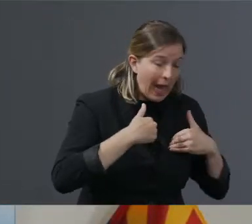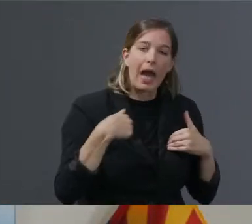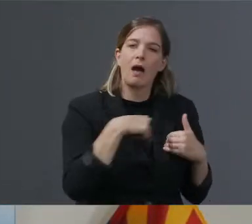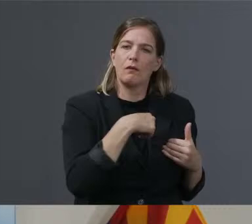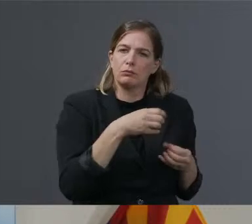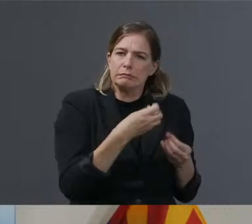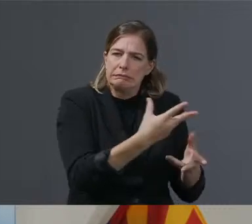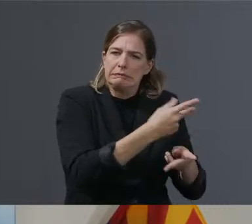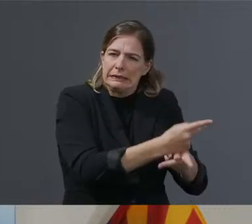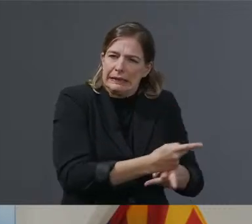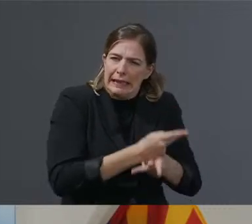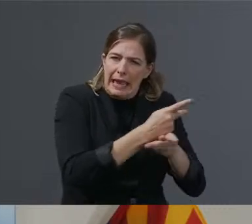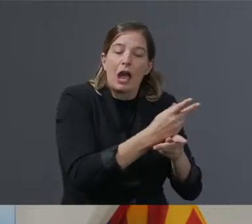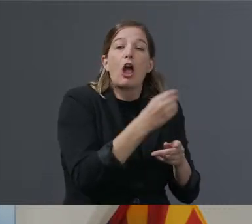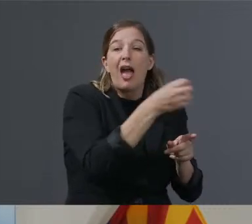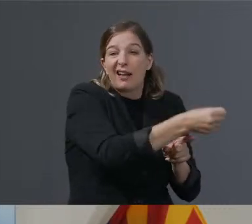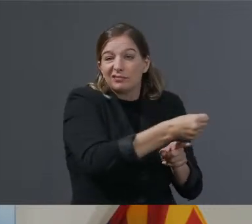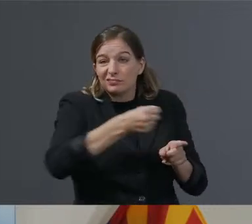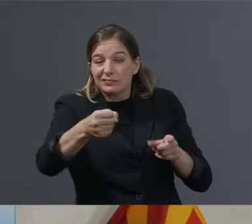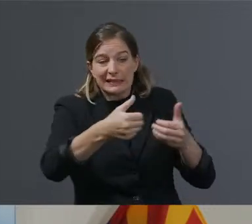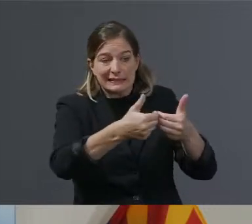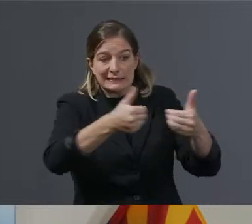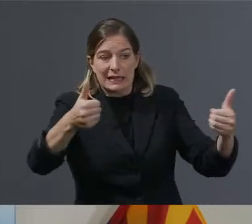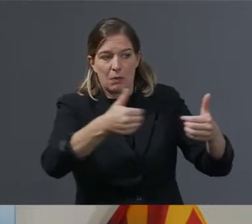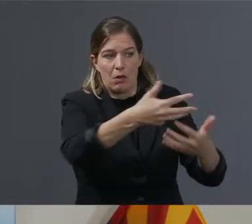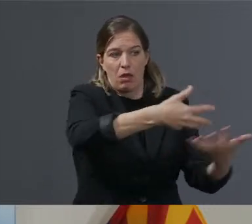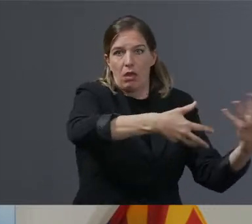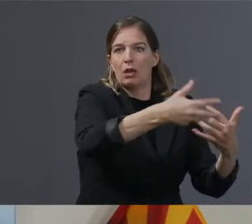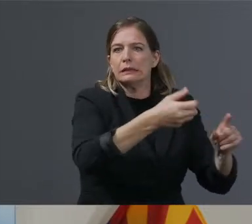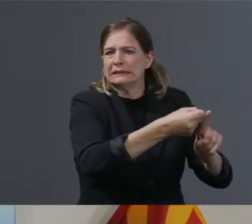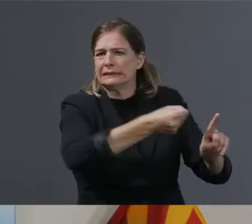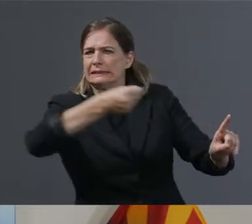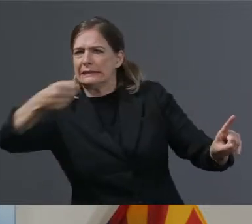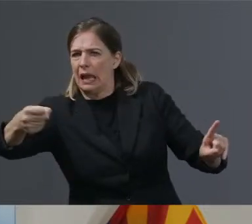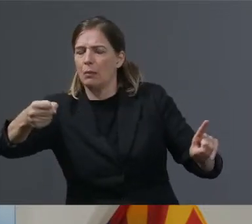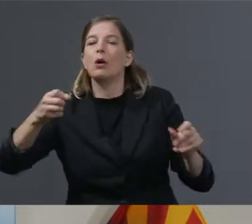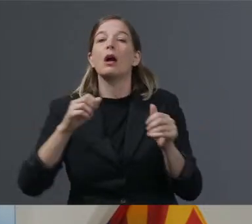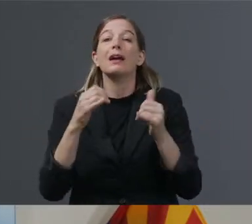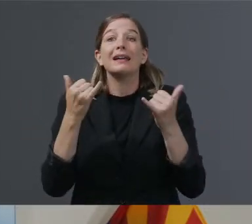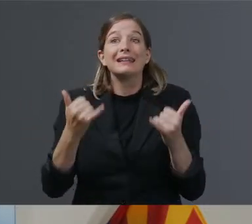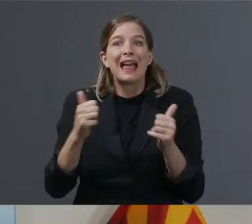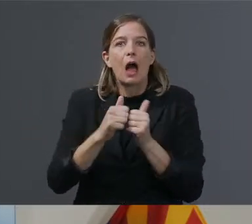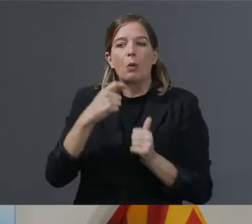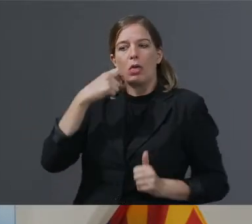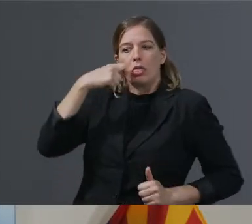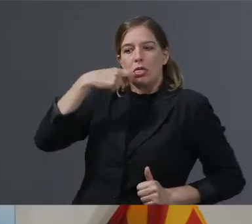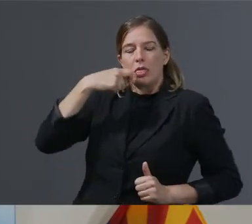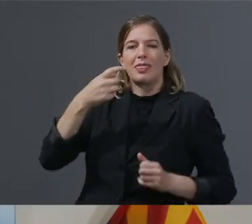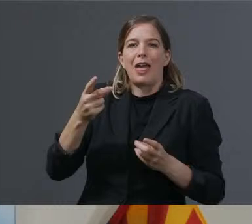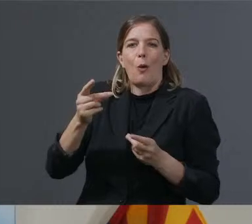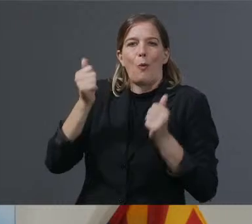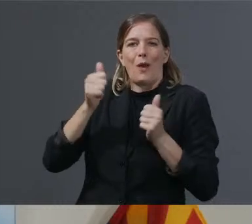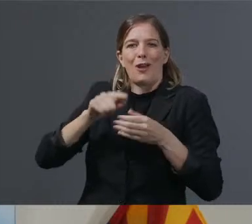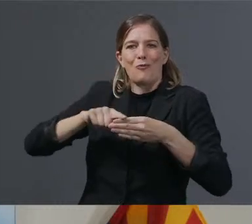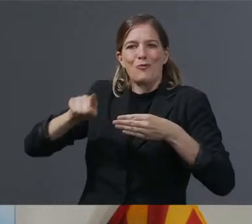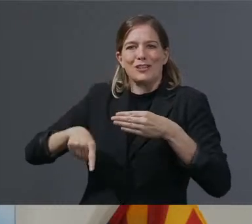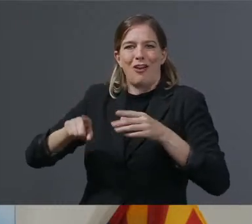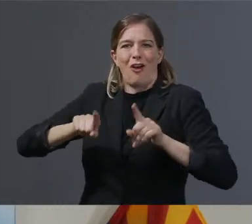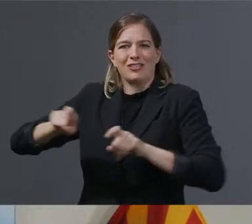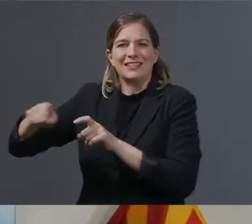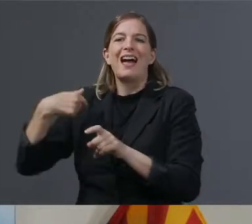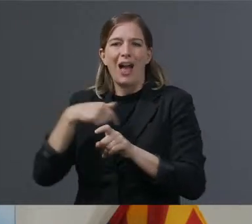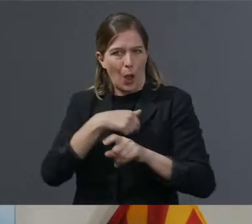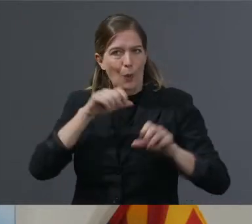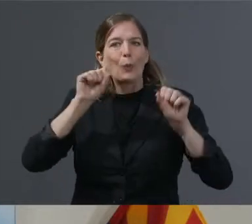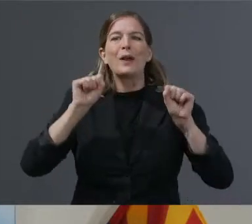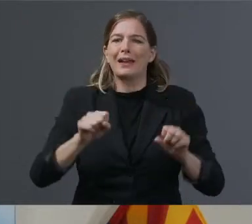the general population. With rapid results testing, we'll be able to do more of that. We'll also be able to make certain